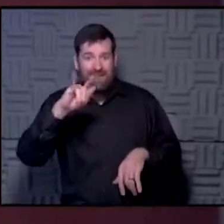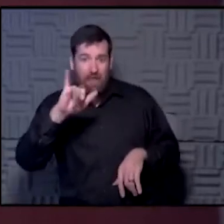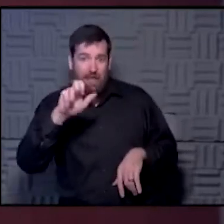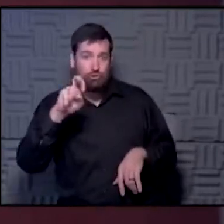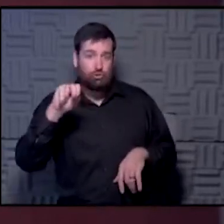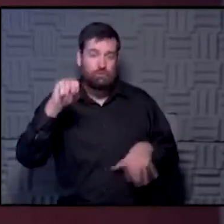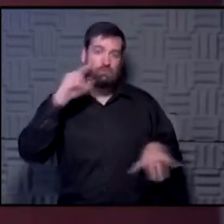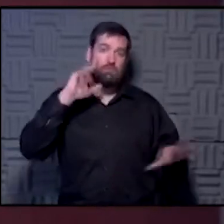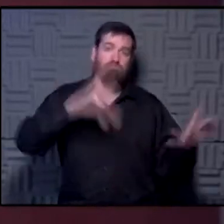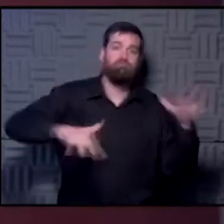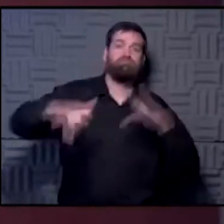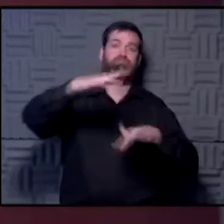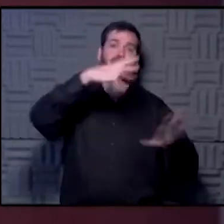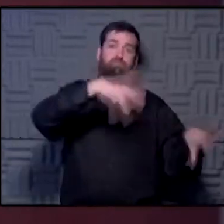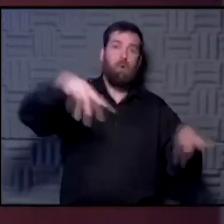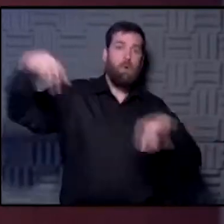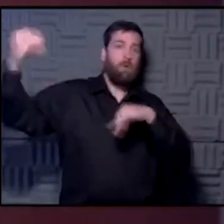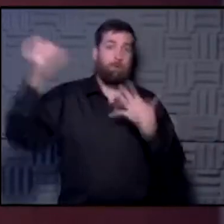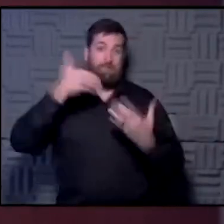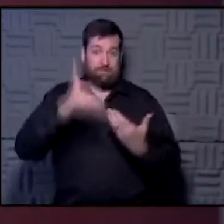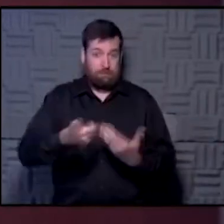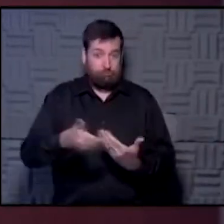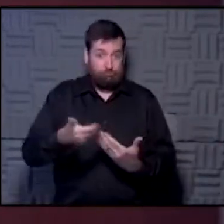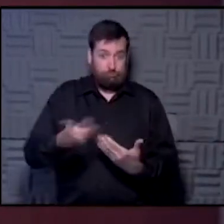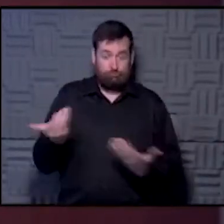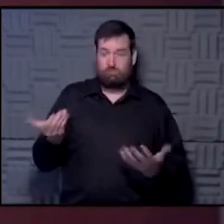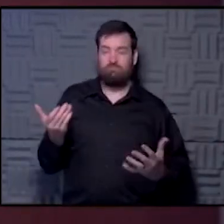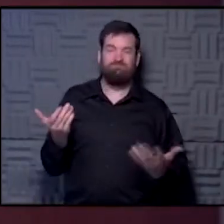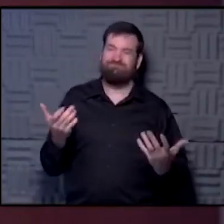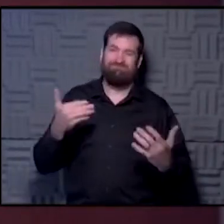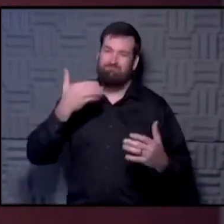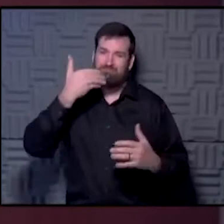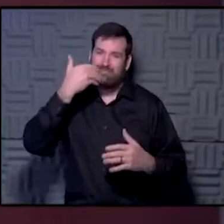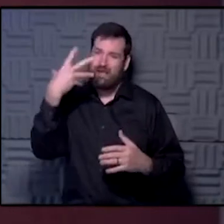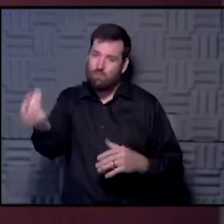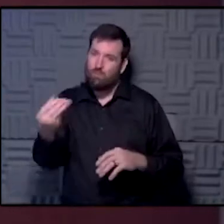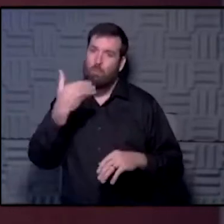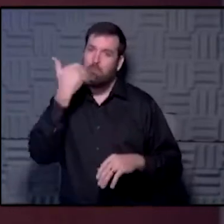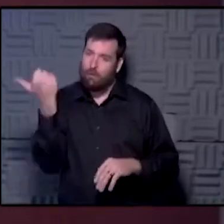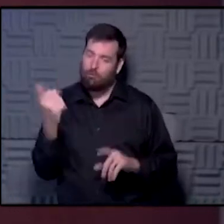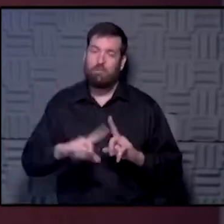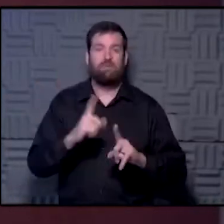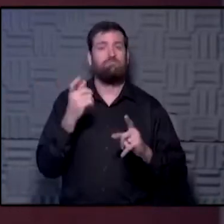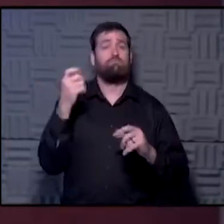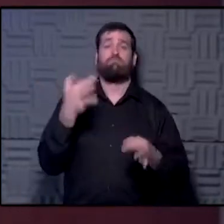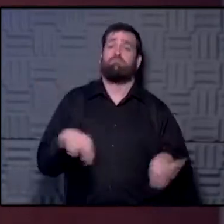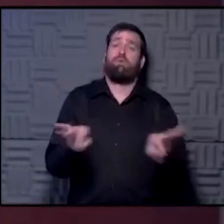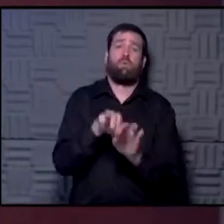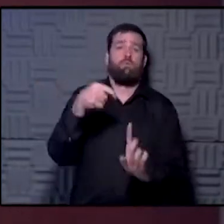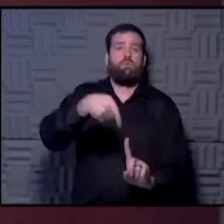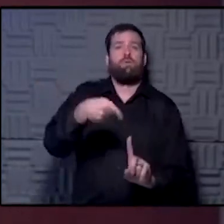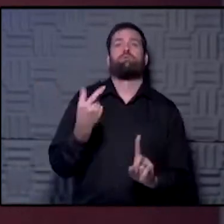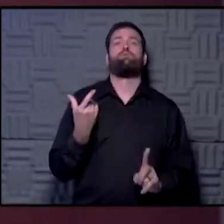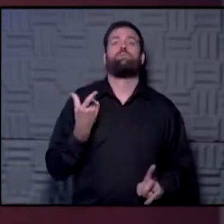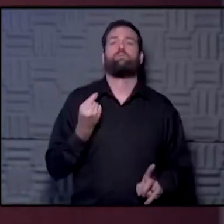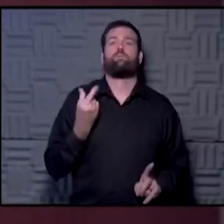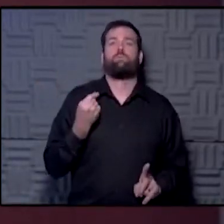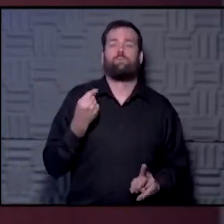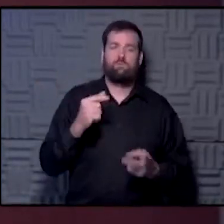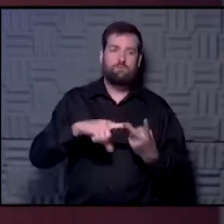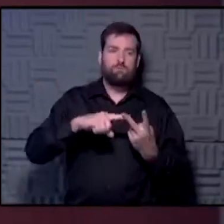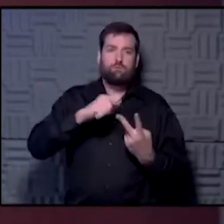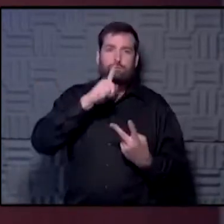So the risks definitely increase. We've said all along, outdoor is better than indoor, but it really has to do with the activities that you're participating in and who you're spending